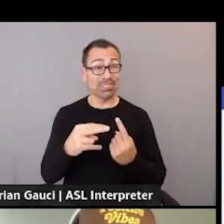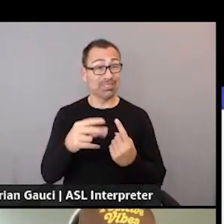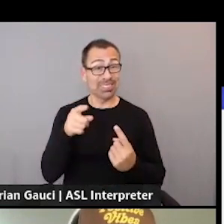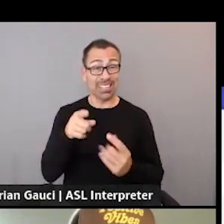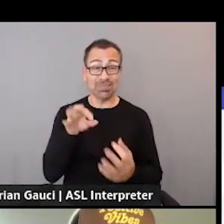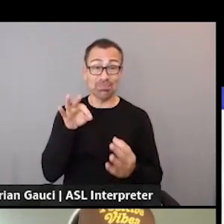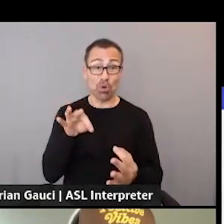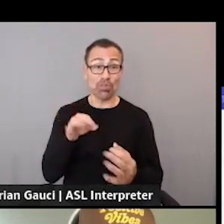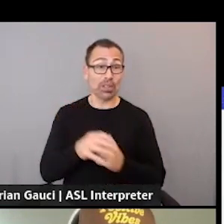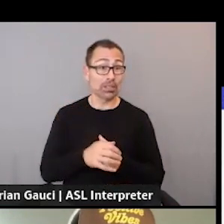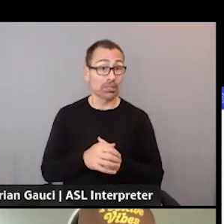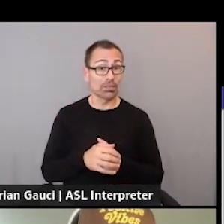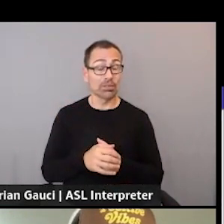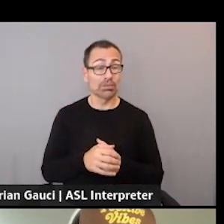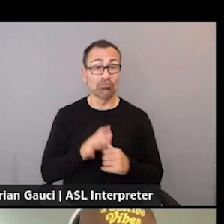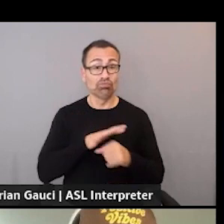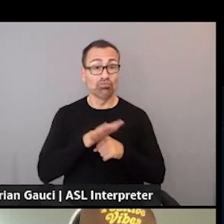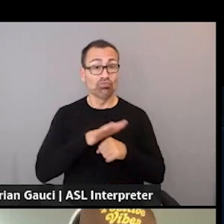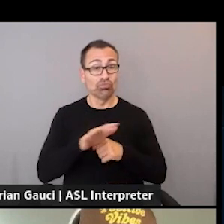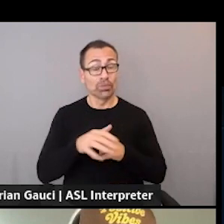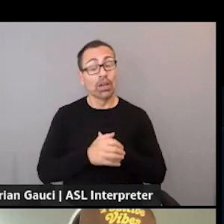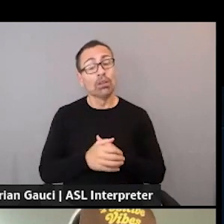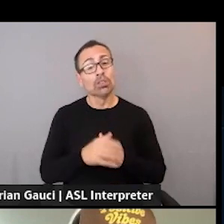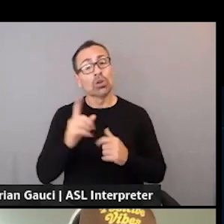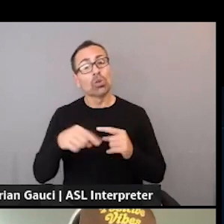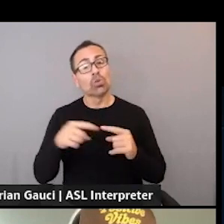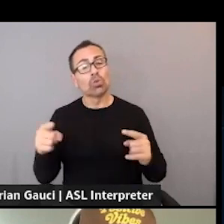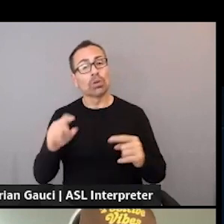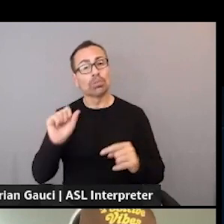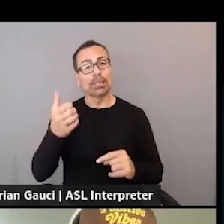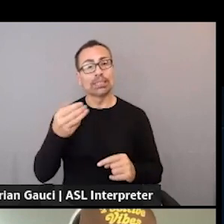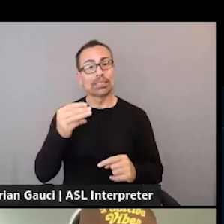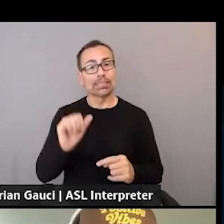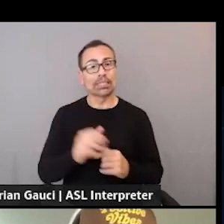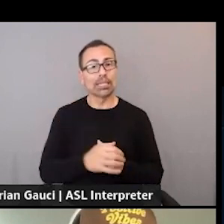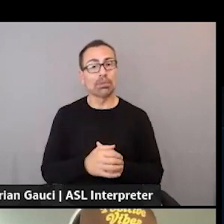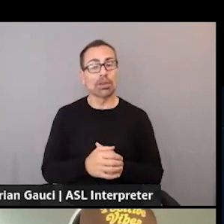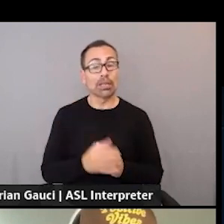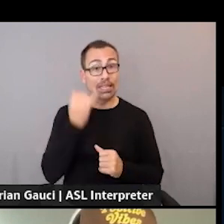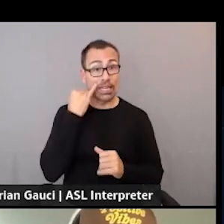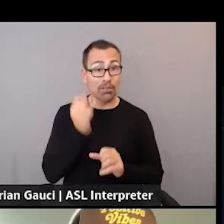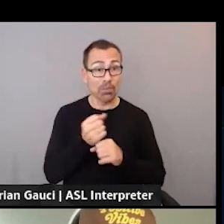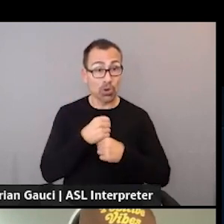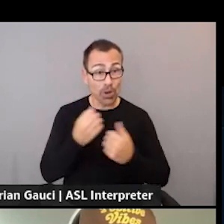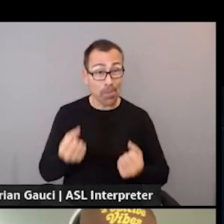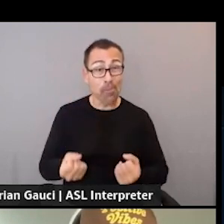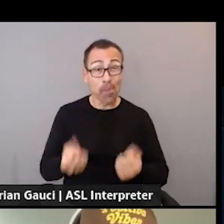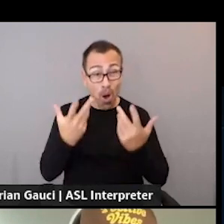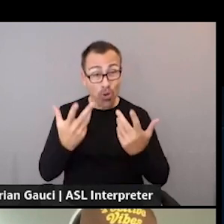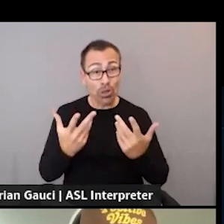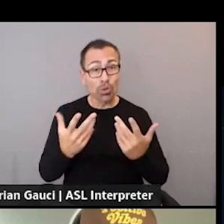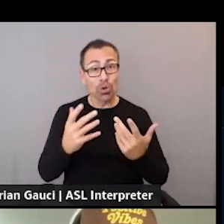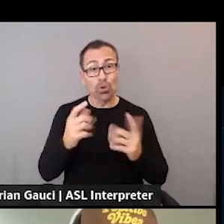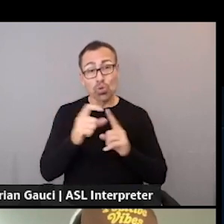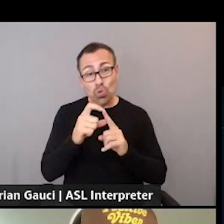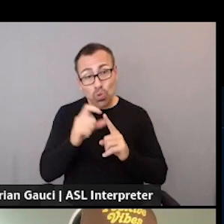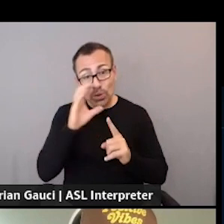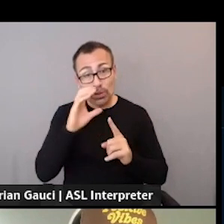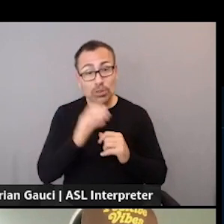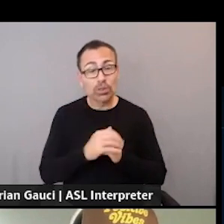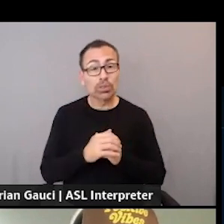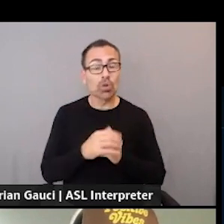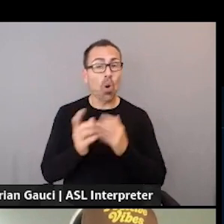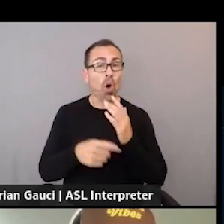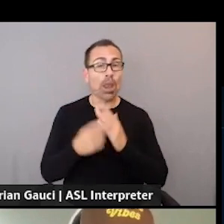right there. So when it comes to my schema, I'm like, well, if I'm creating multiple word searches, automatically generate a